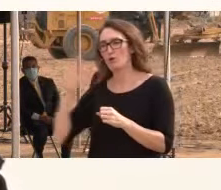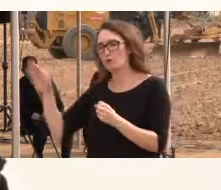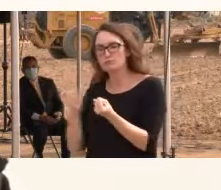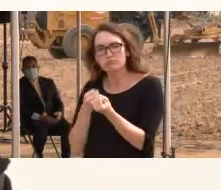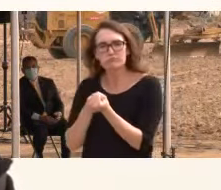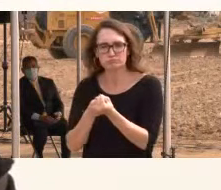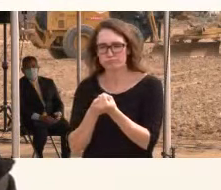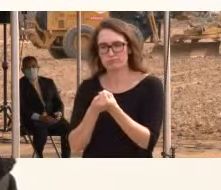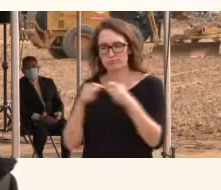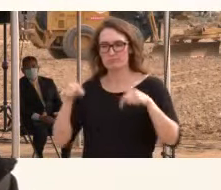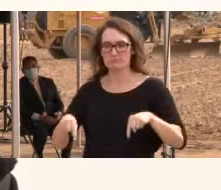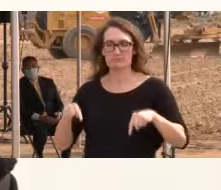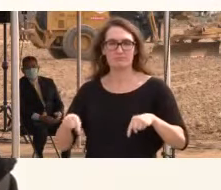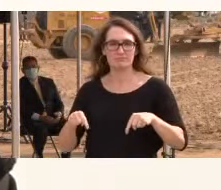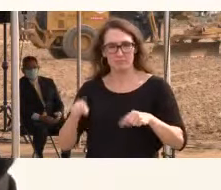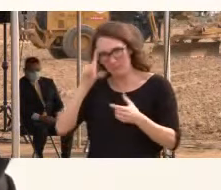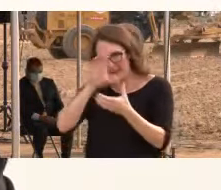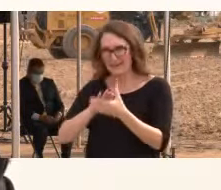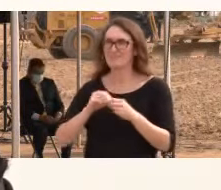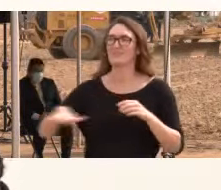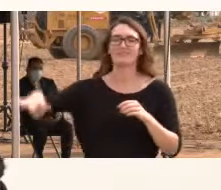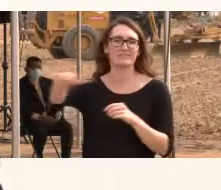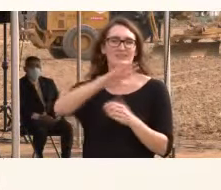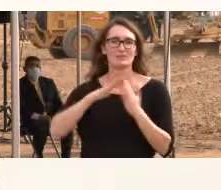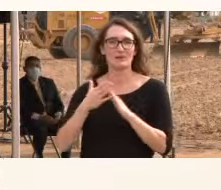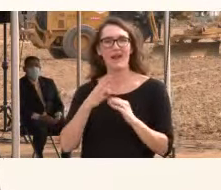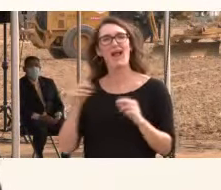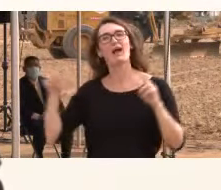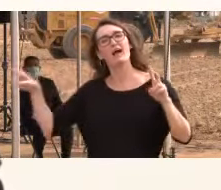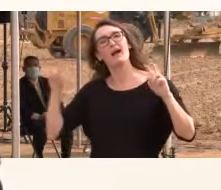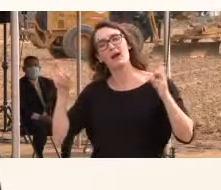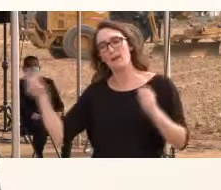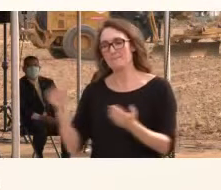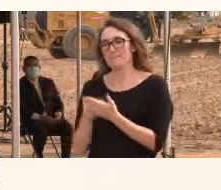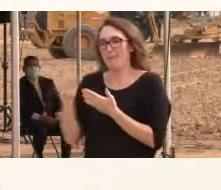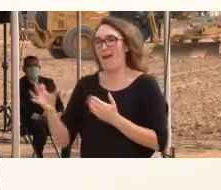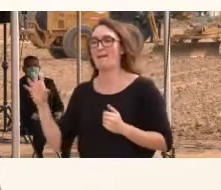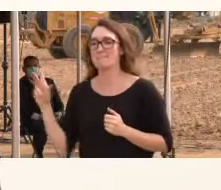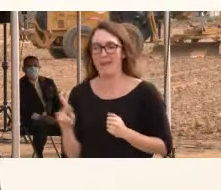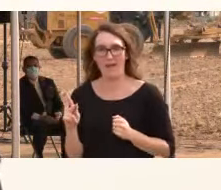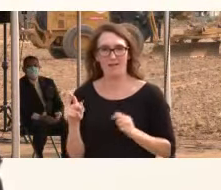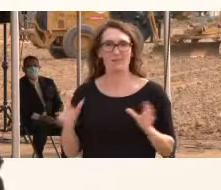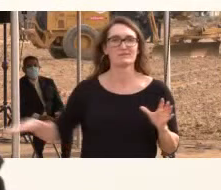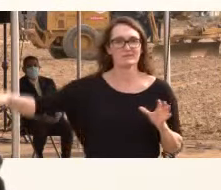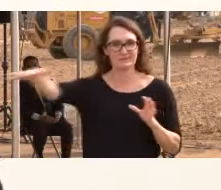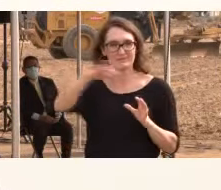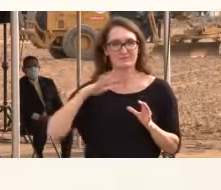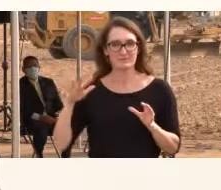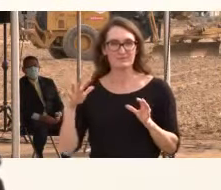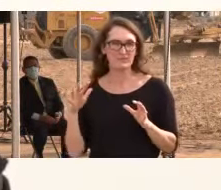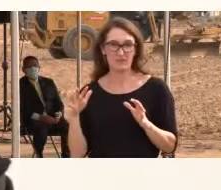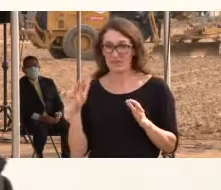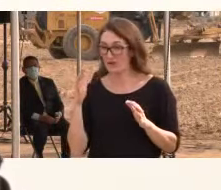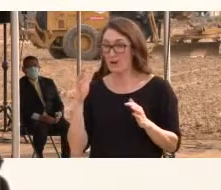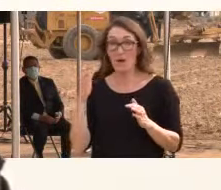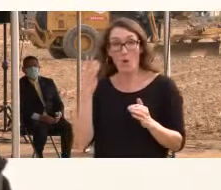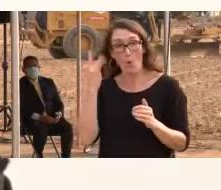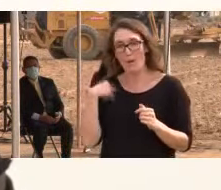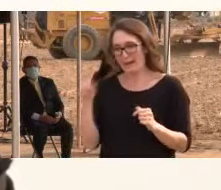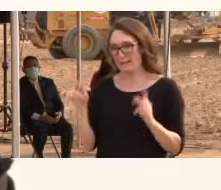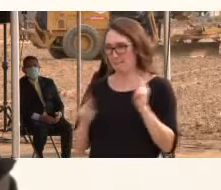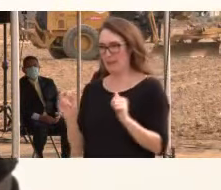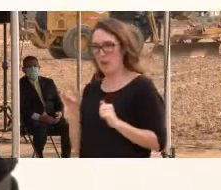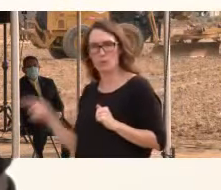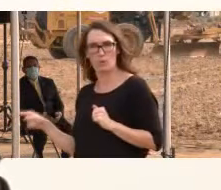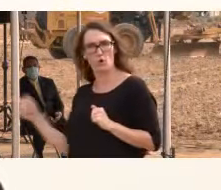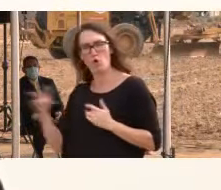this community and for buying back the block, because that's what it's going to take. It's going to take more people with a heart like